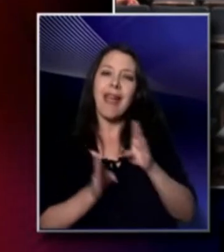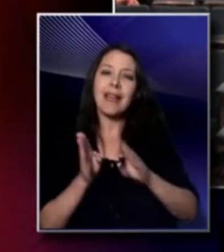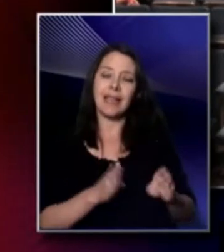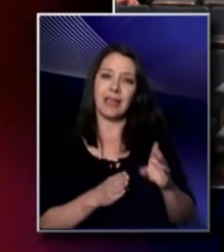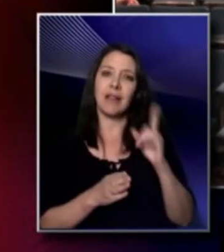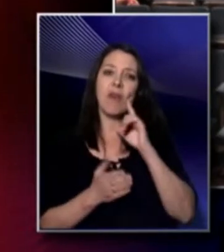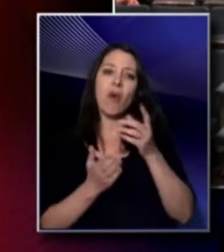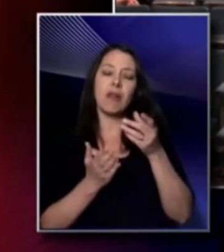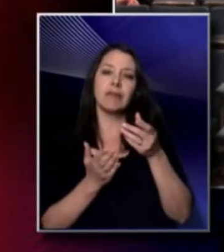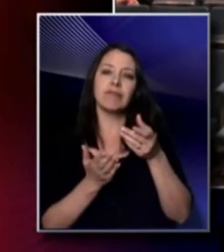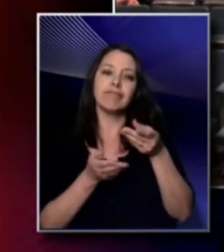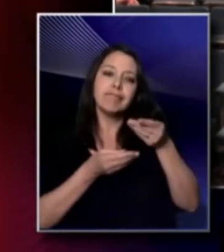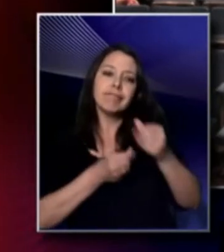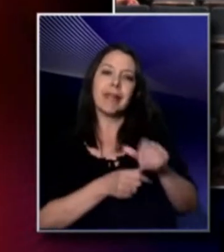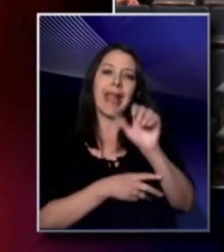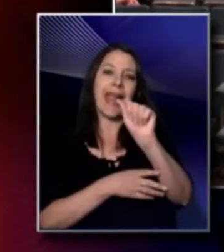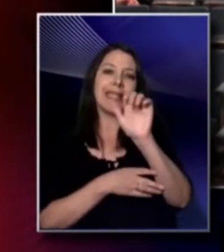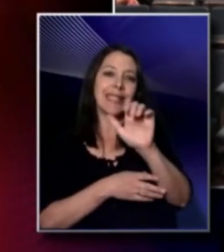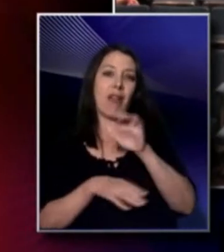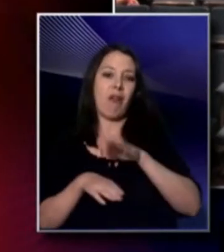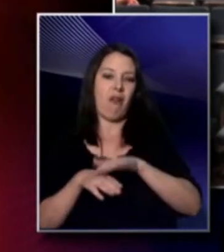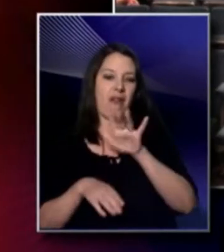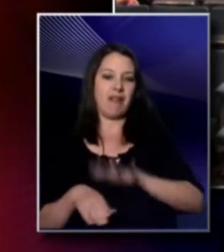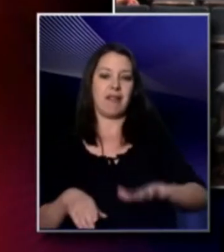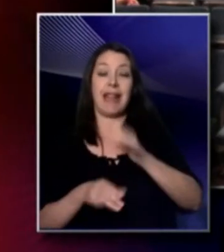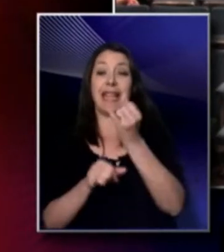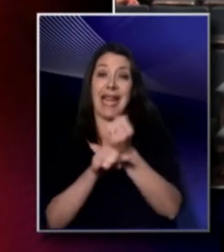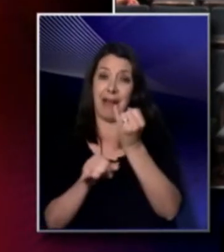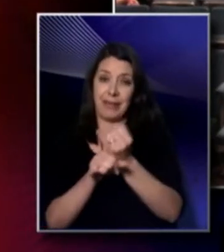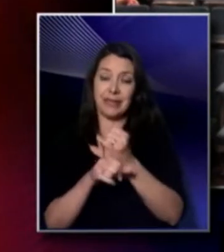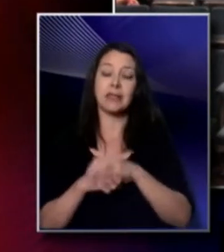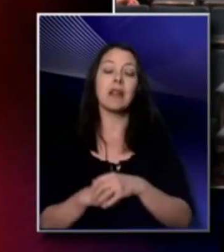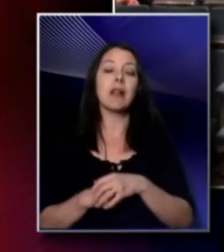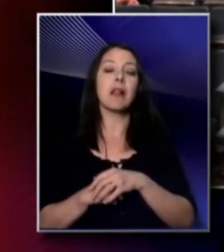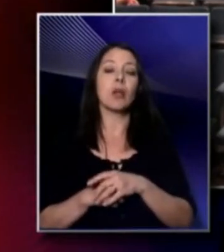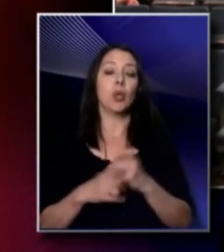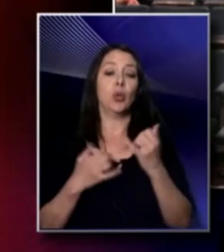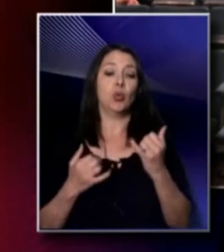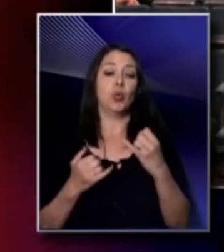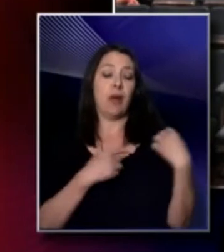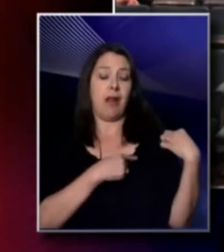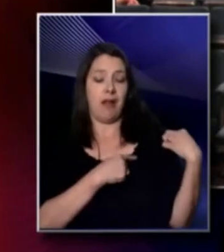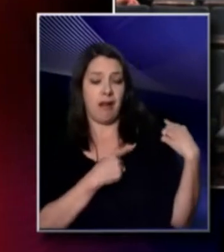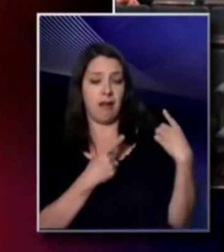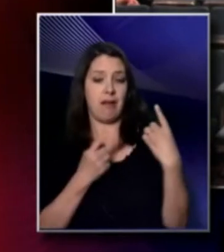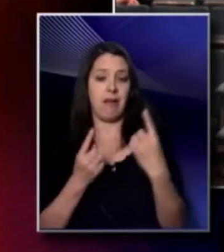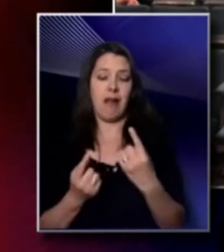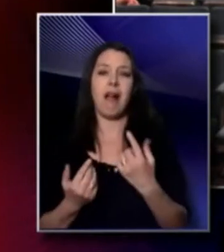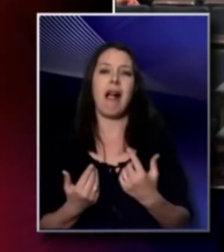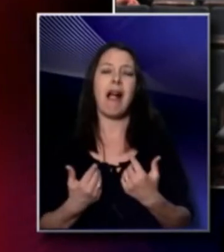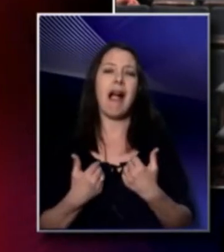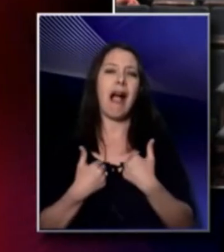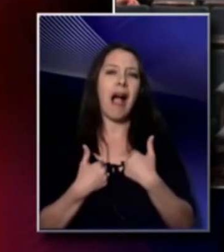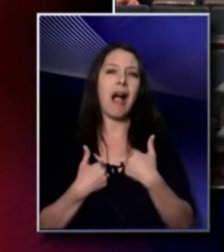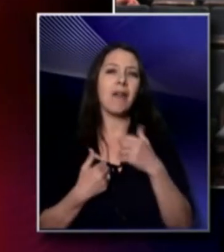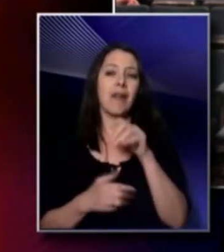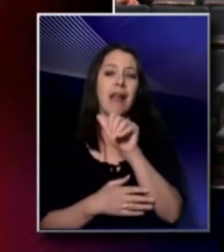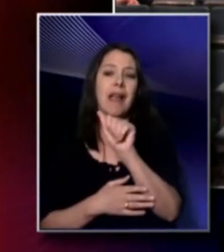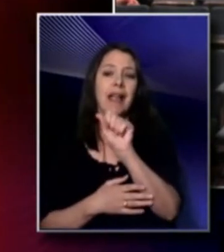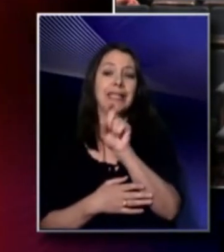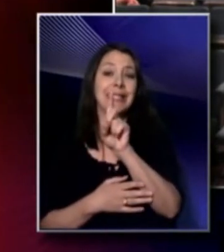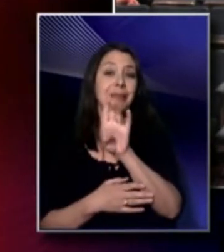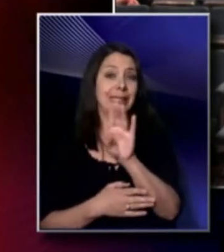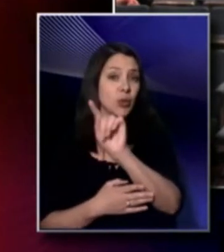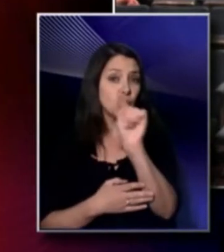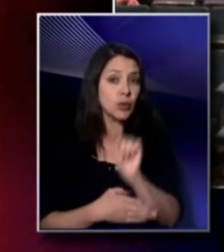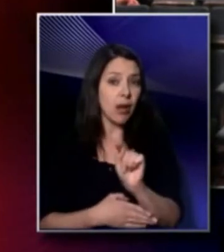some more air conditioning units replaced on our campuses. To date, so far, we have ASDB